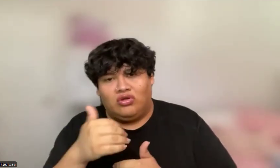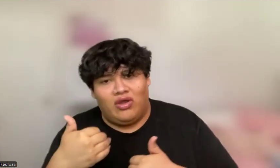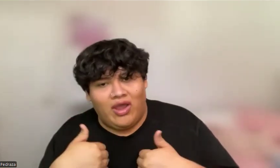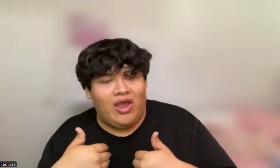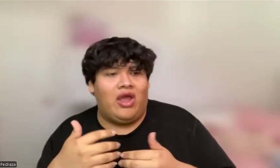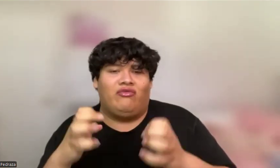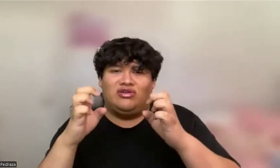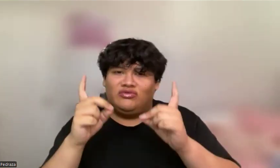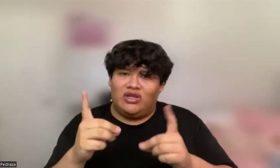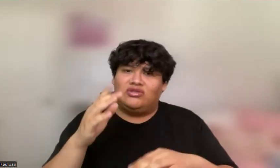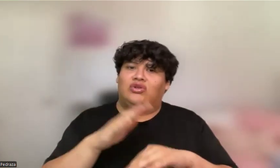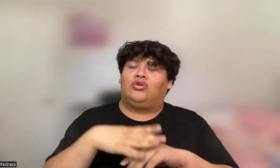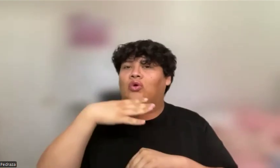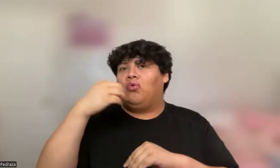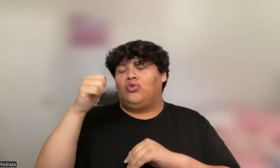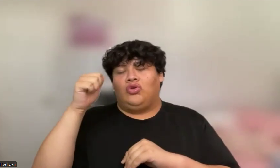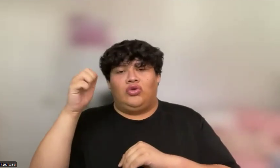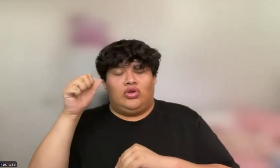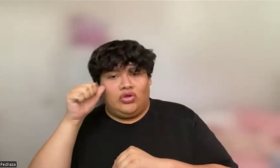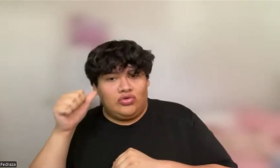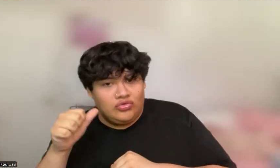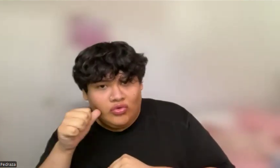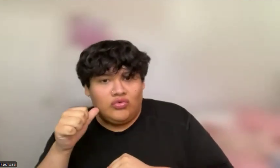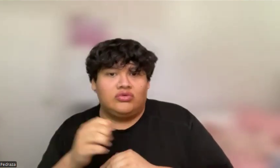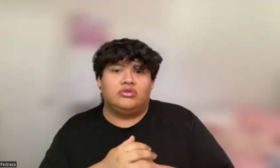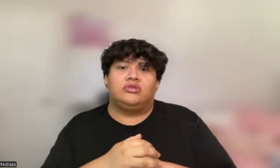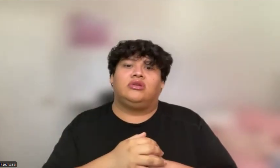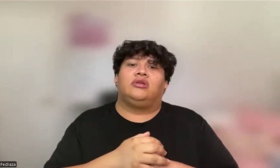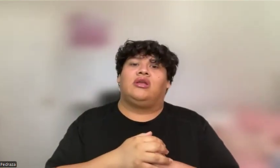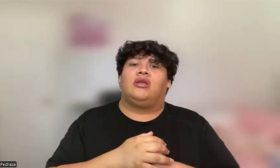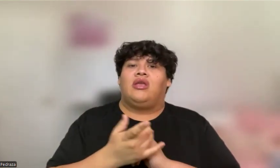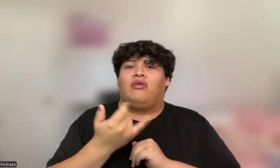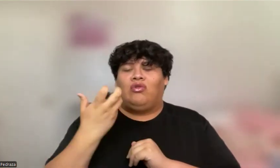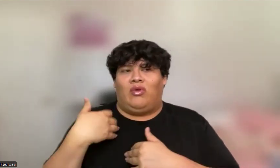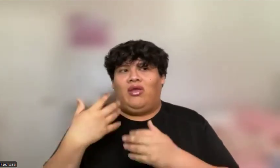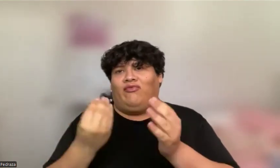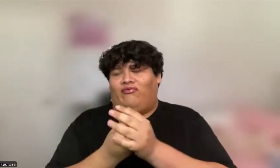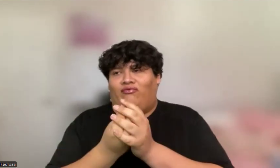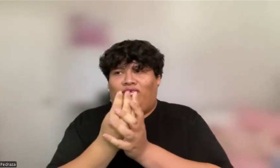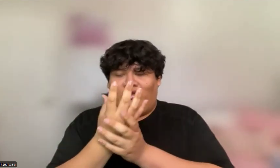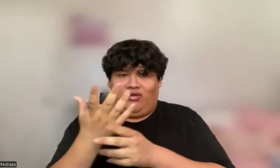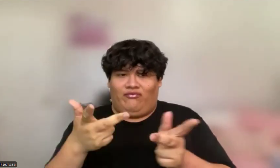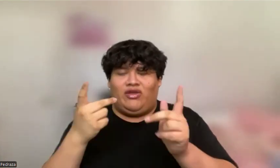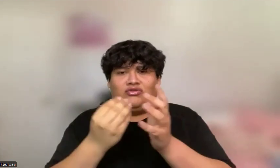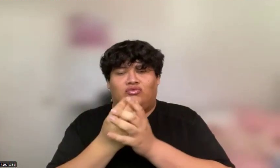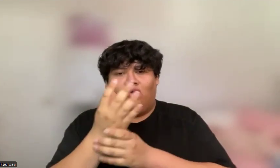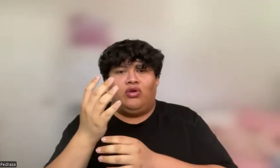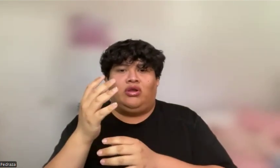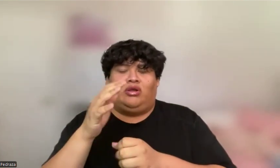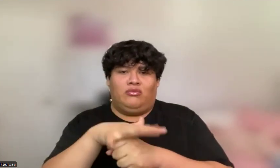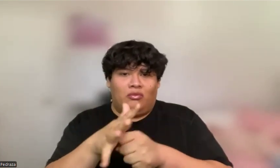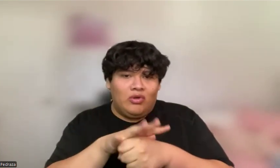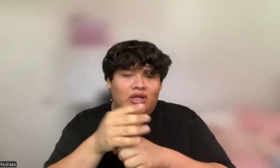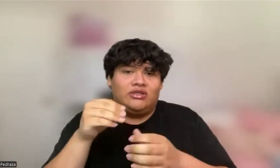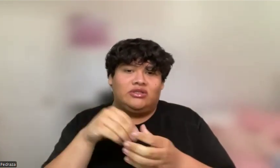of education on older adults, even though we have a really fast growing population. The other comment I